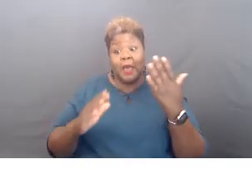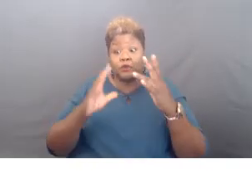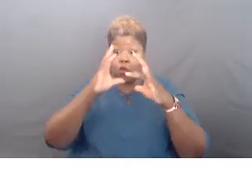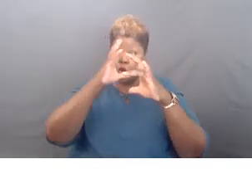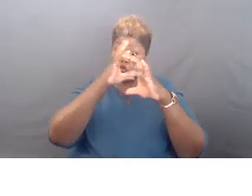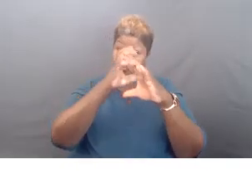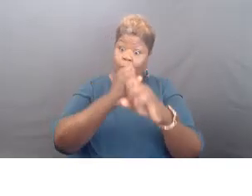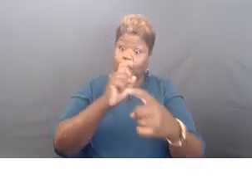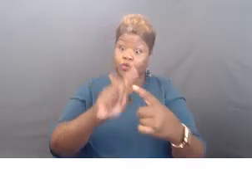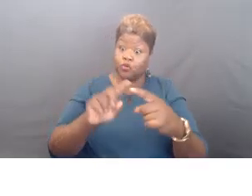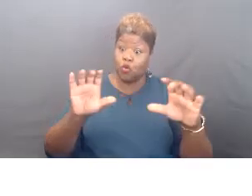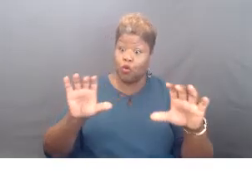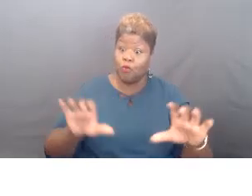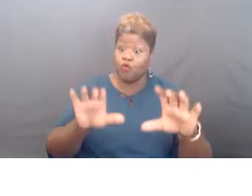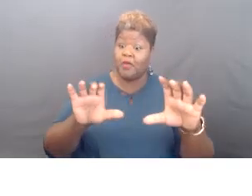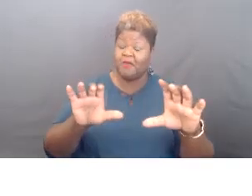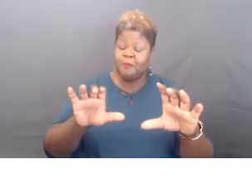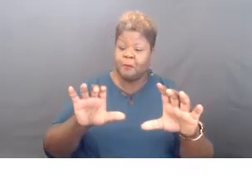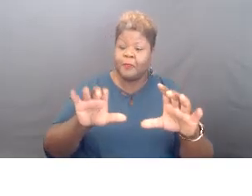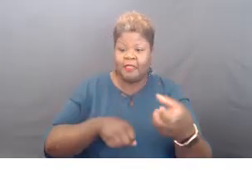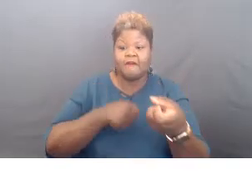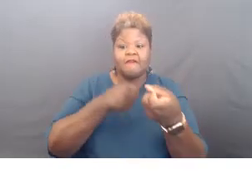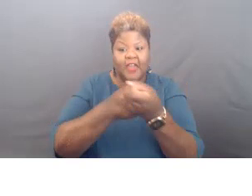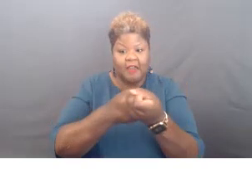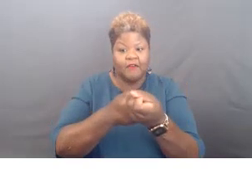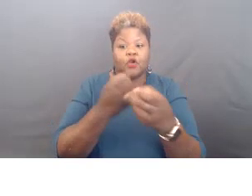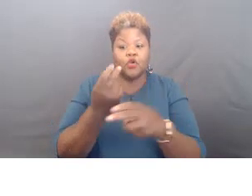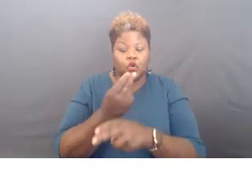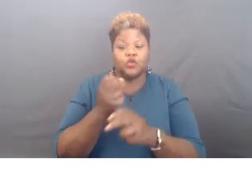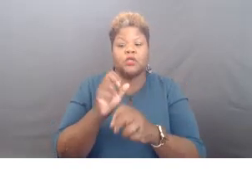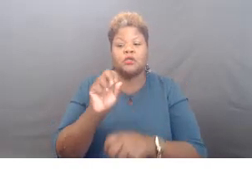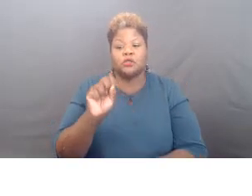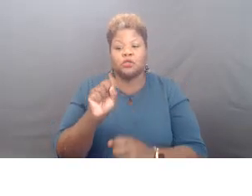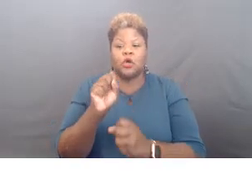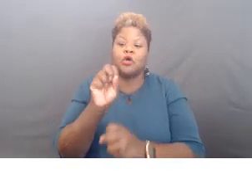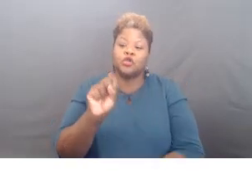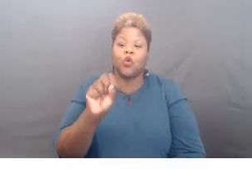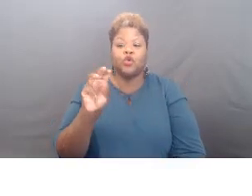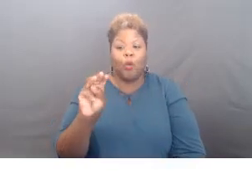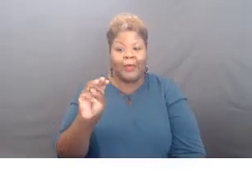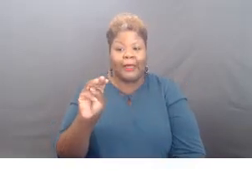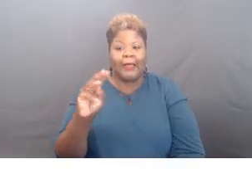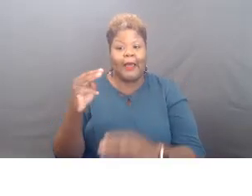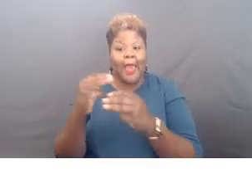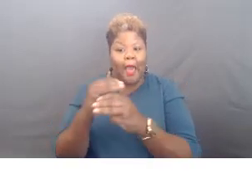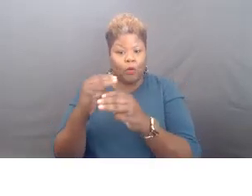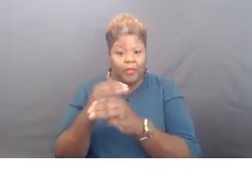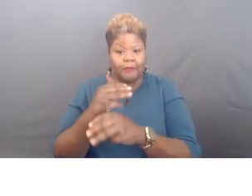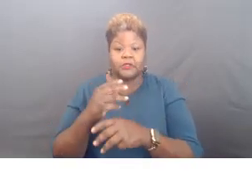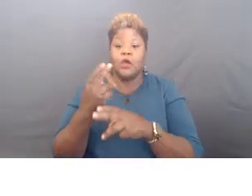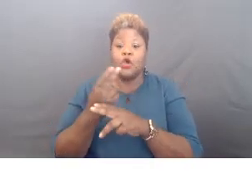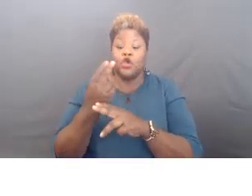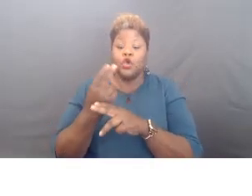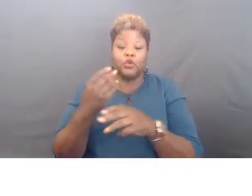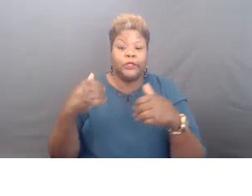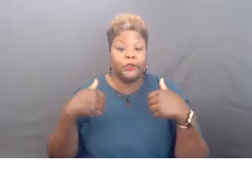movement, but because they are favored by social media algorithms. And likewise, utilizing new functions